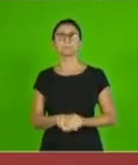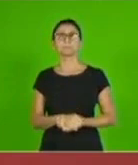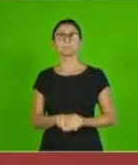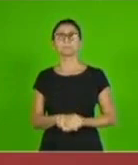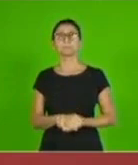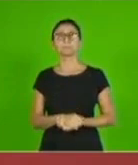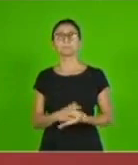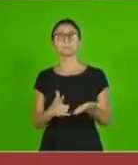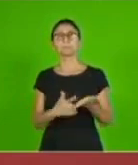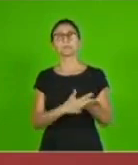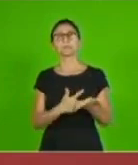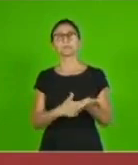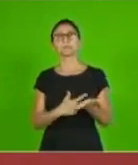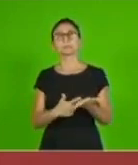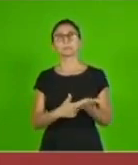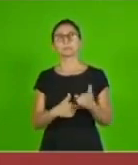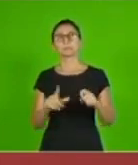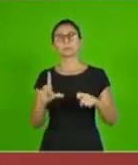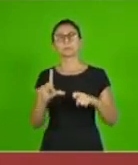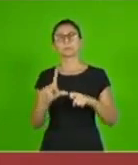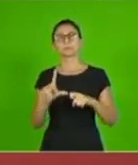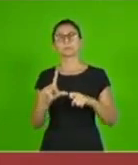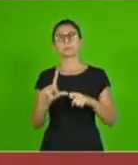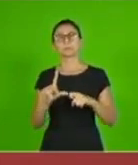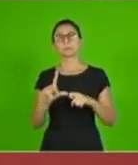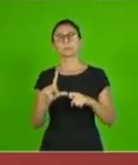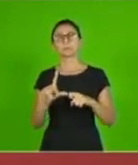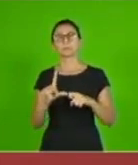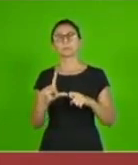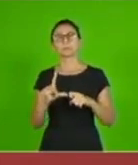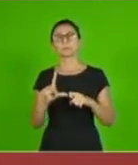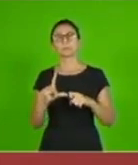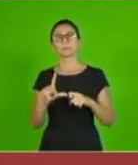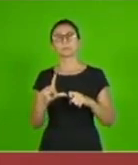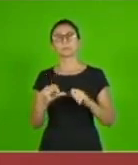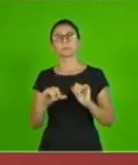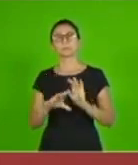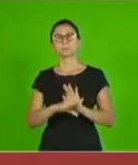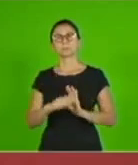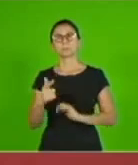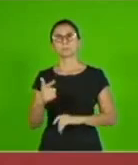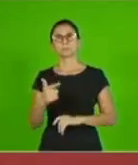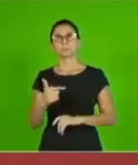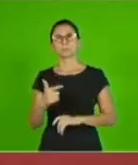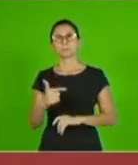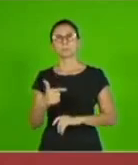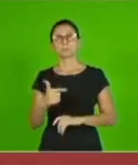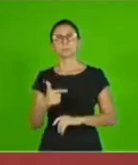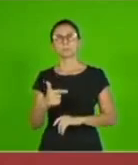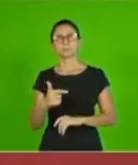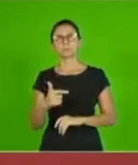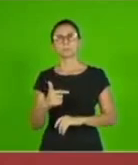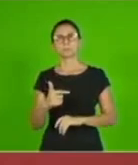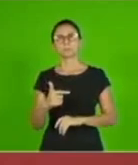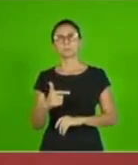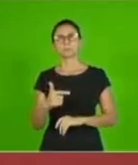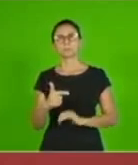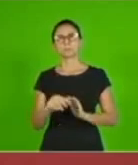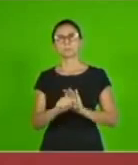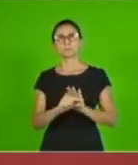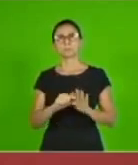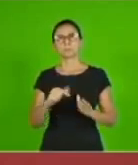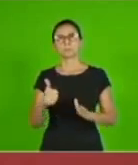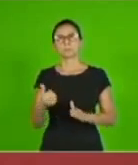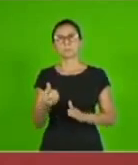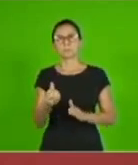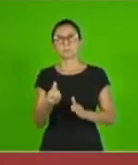morning. That is located in the book of Lucas, chapter 12,